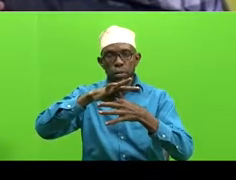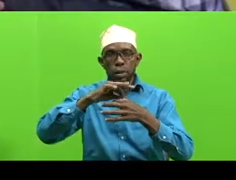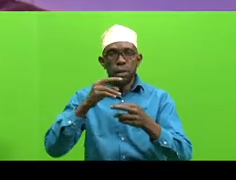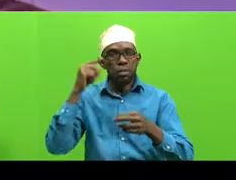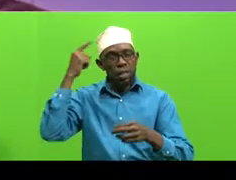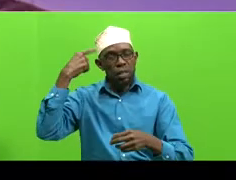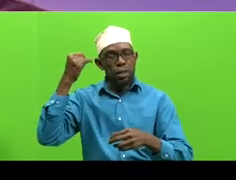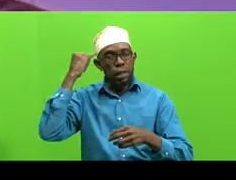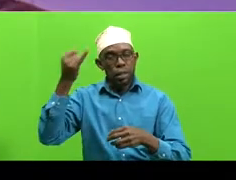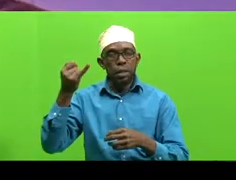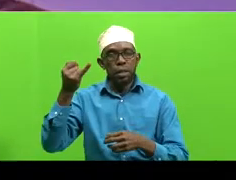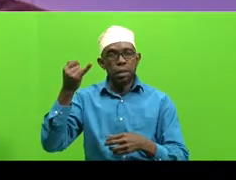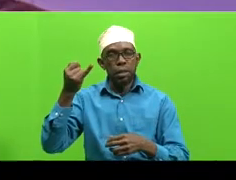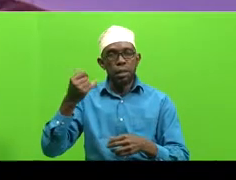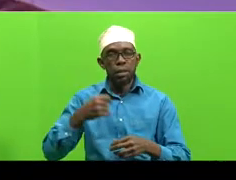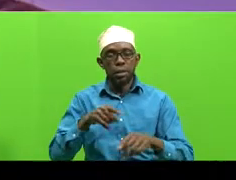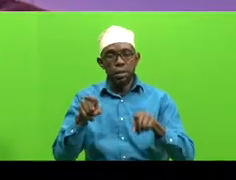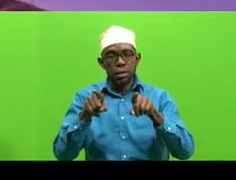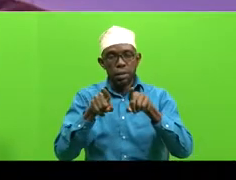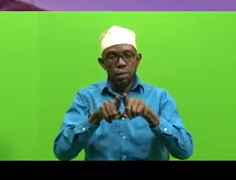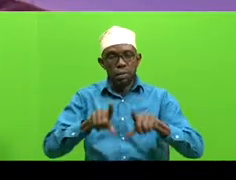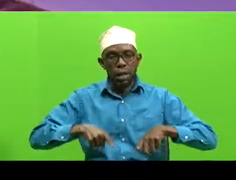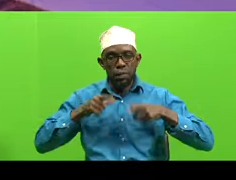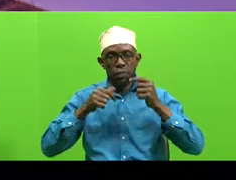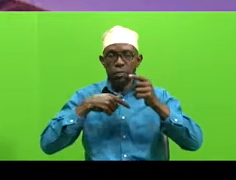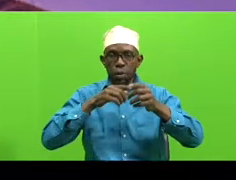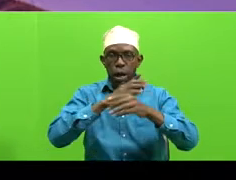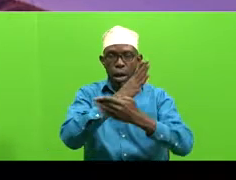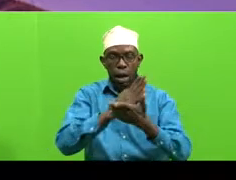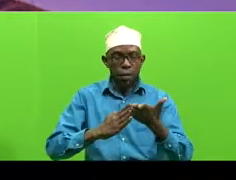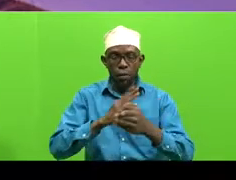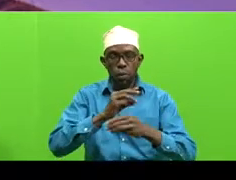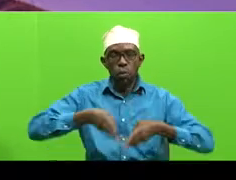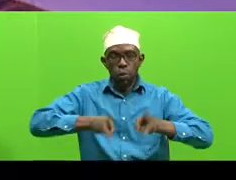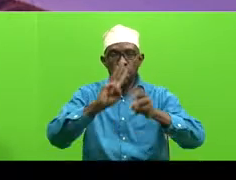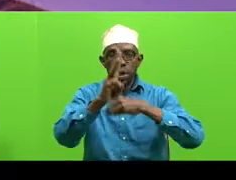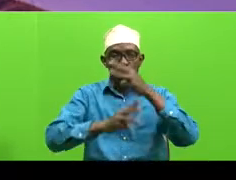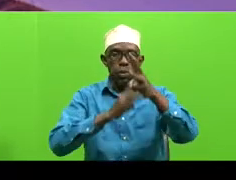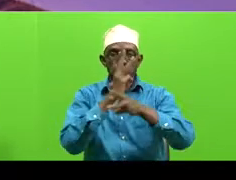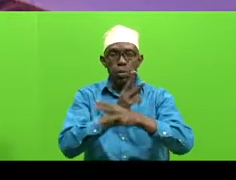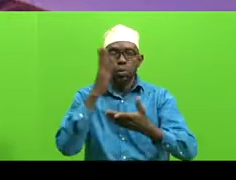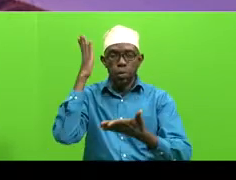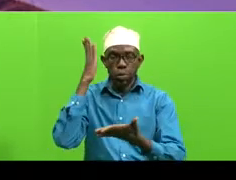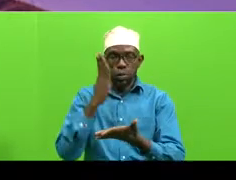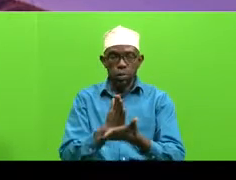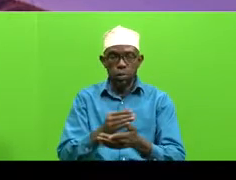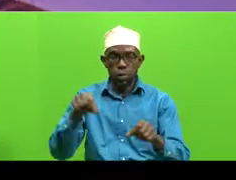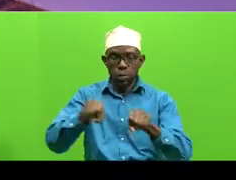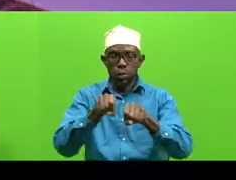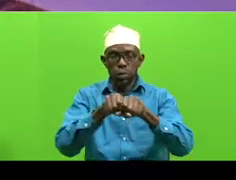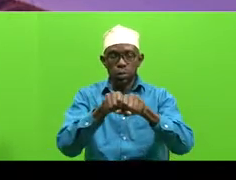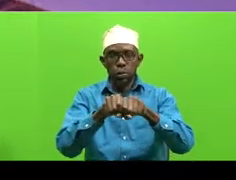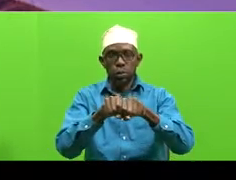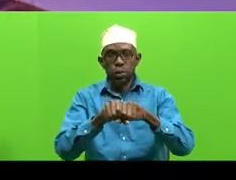crazy idea. A lie can travel halfway around the world while the truth is putting on its shoes. So